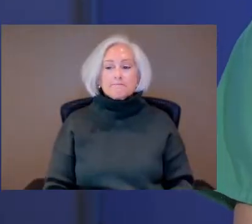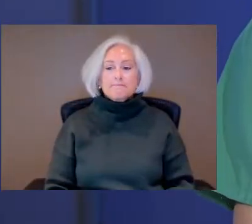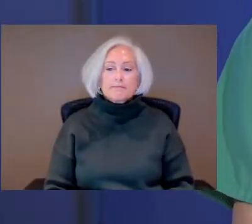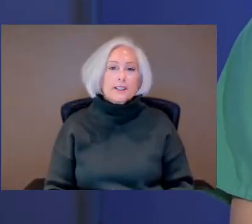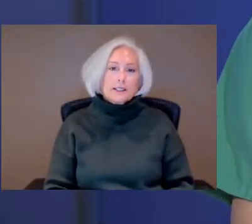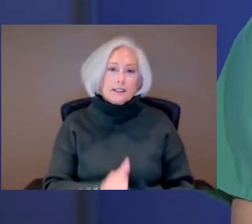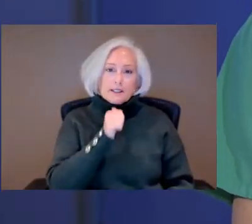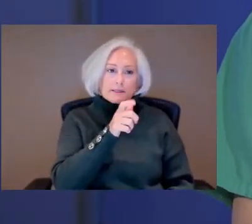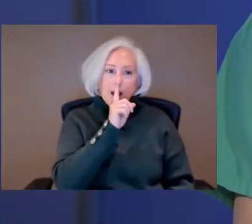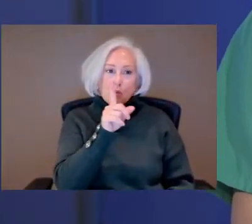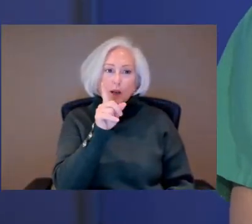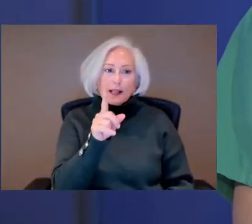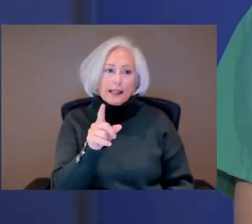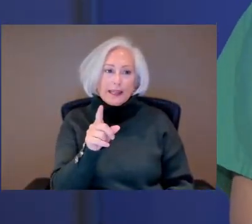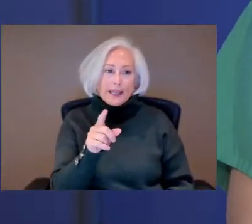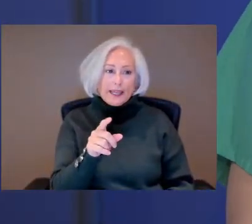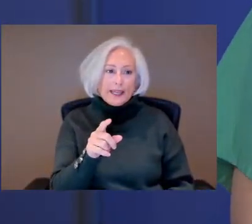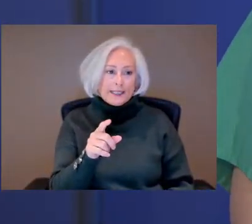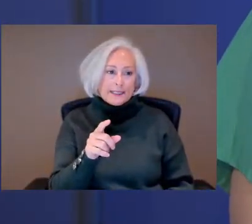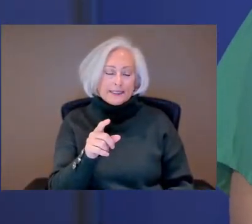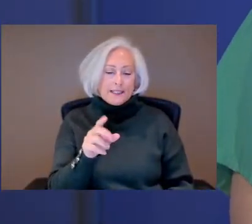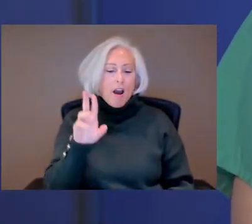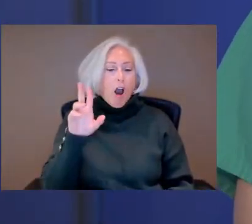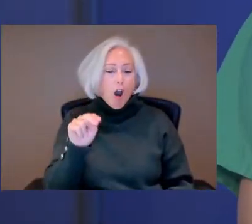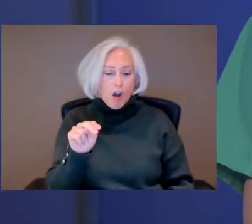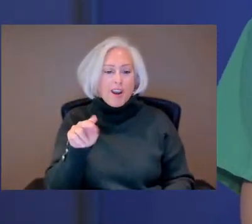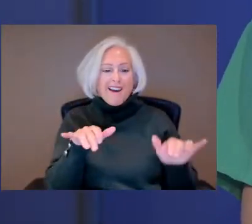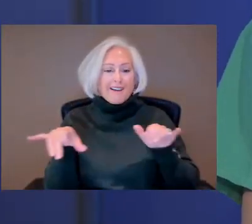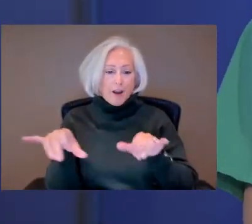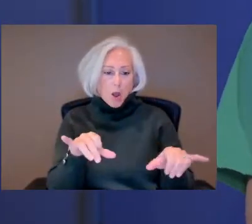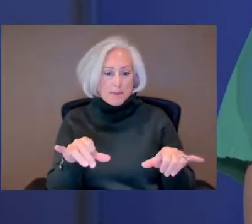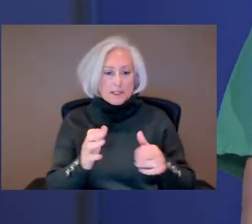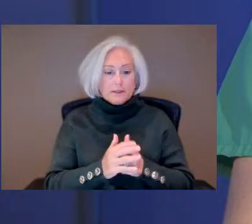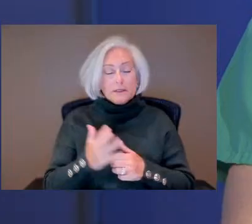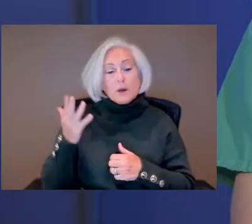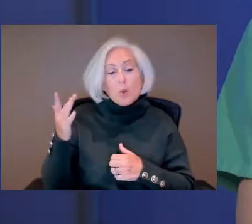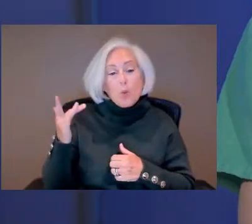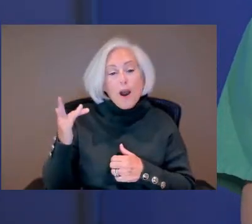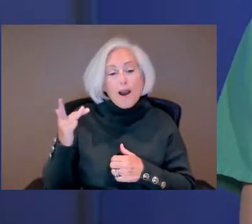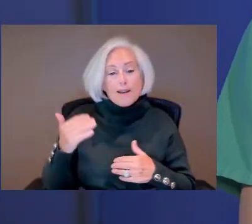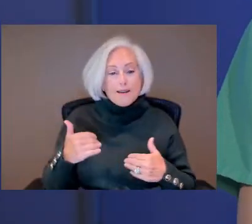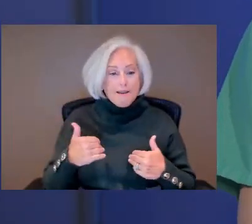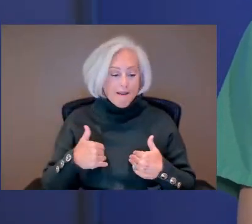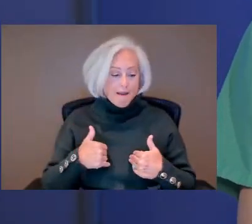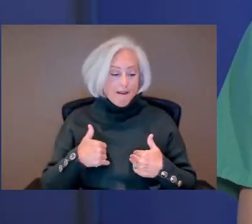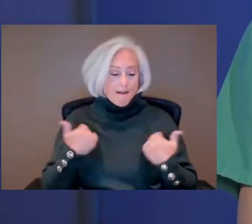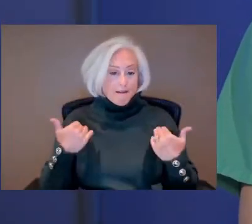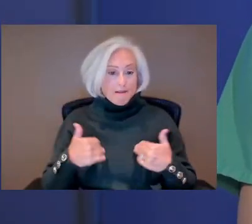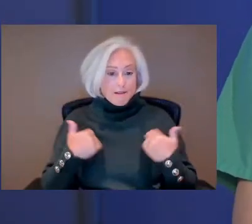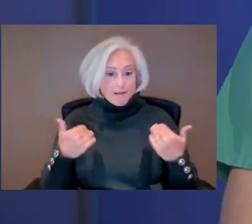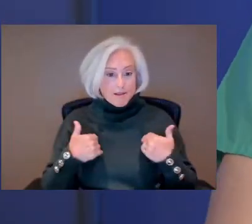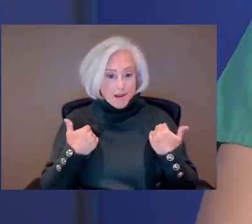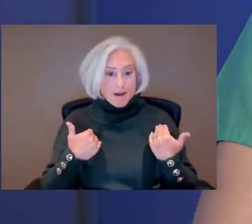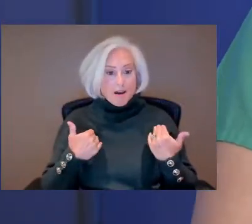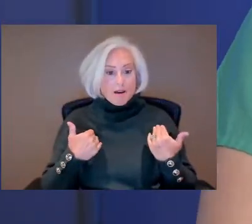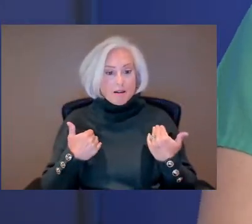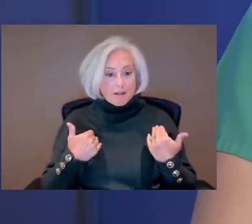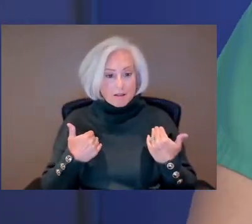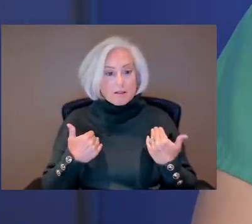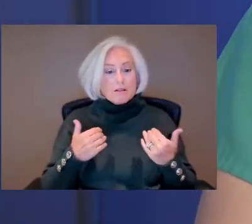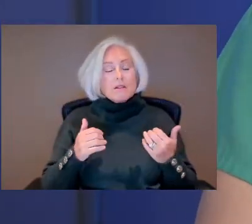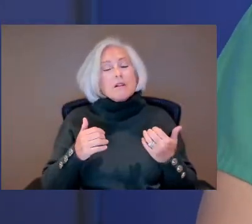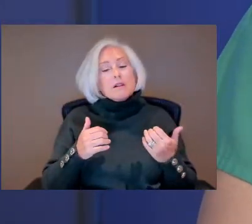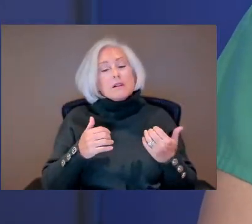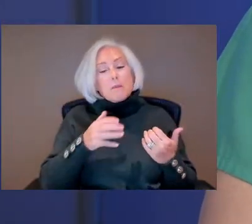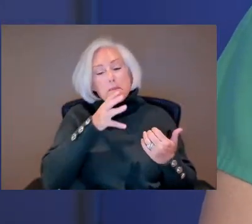this. I think a lot of it is we have younger, reproductively active moms still,